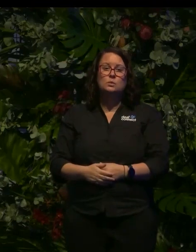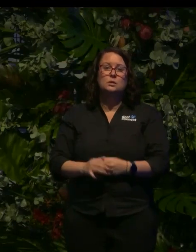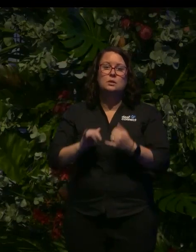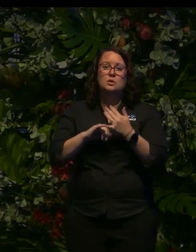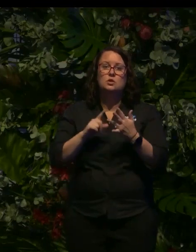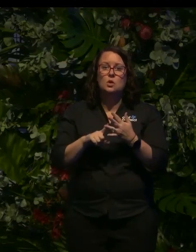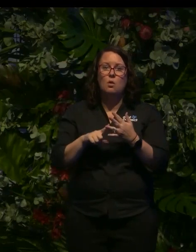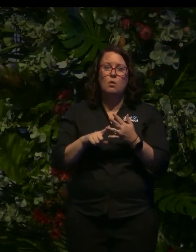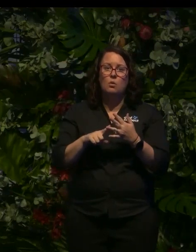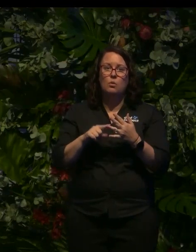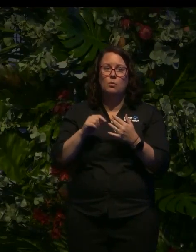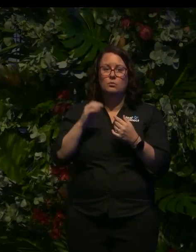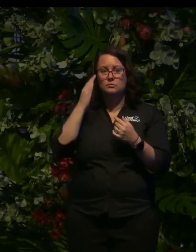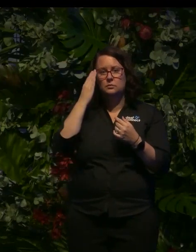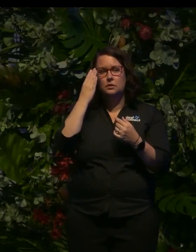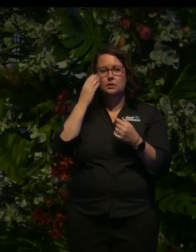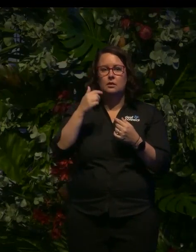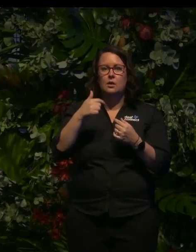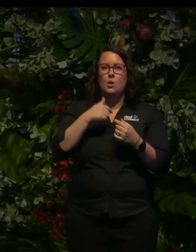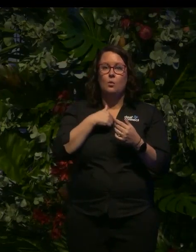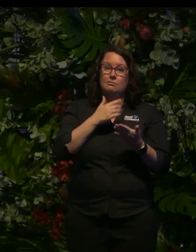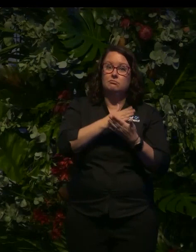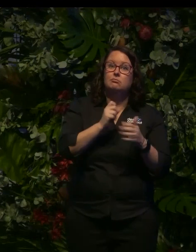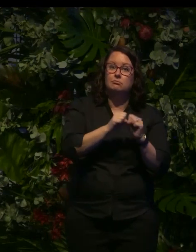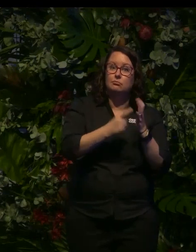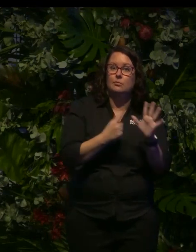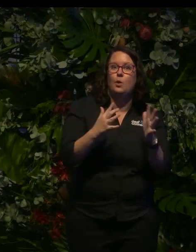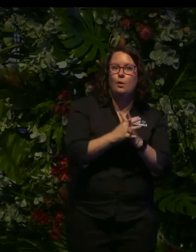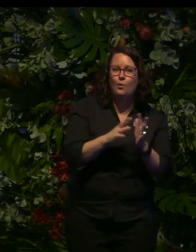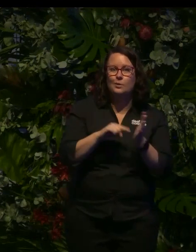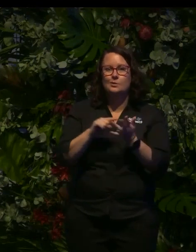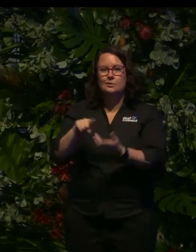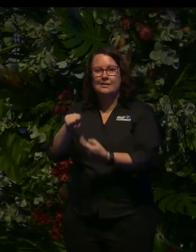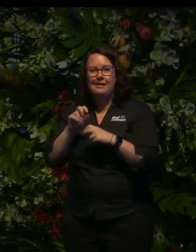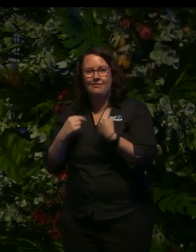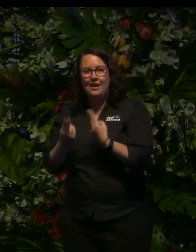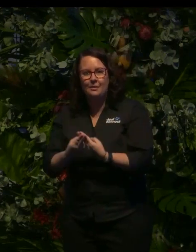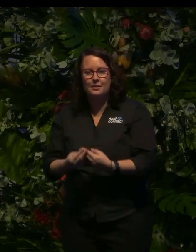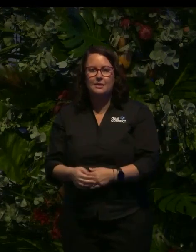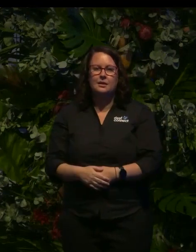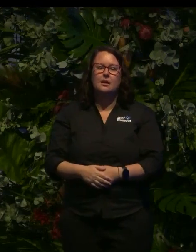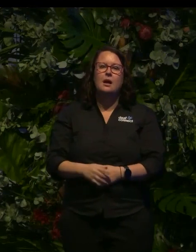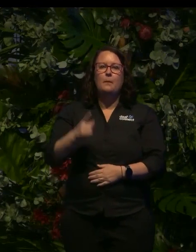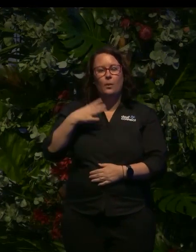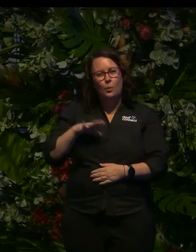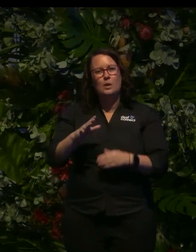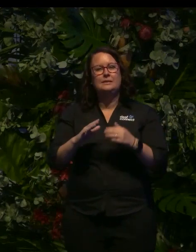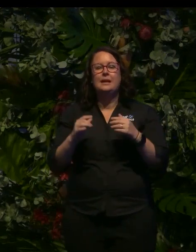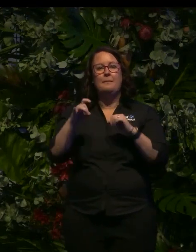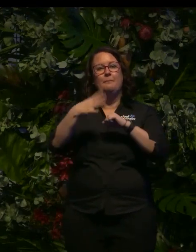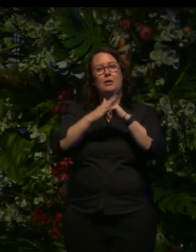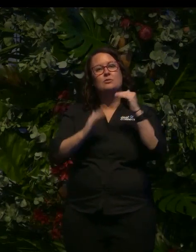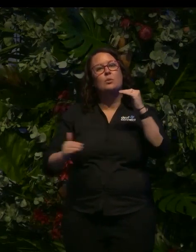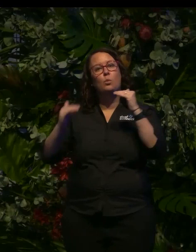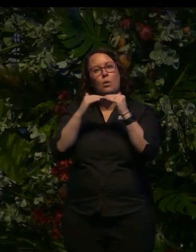not only define our issue, problem, and the aim to demand, marriage equality. But at the